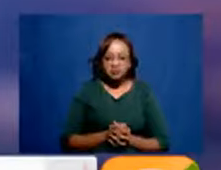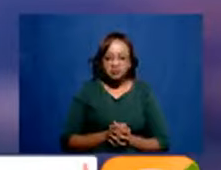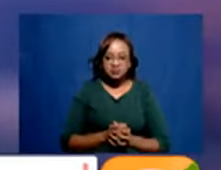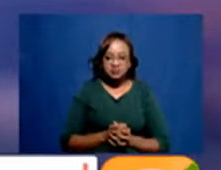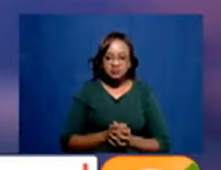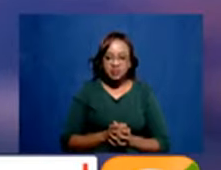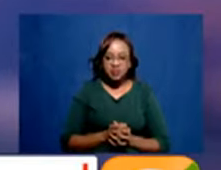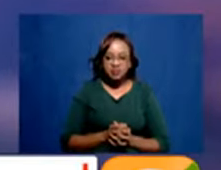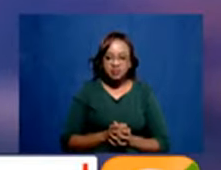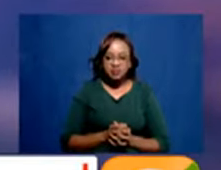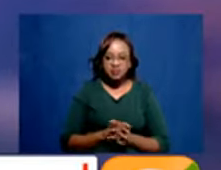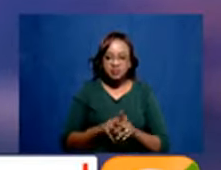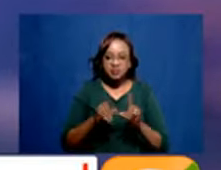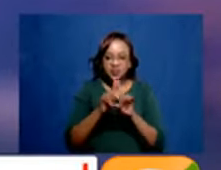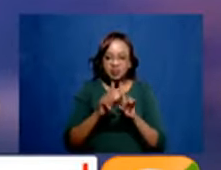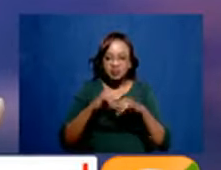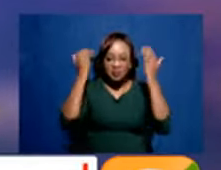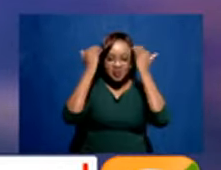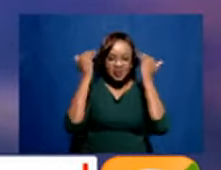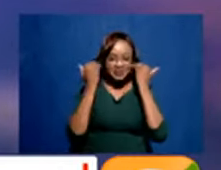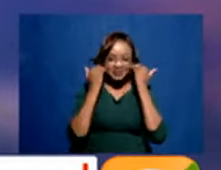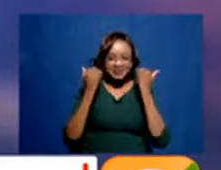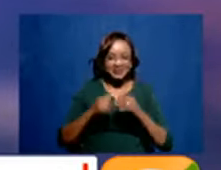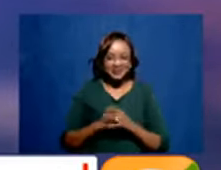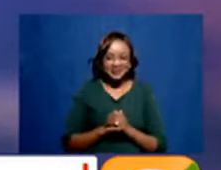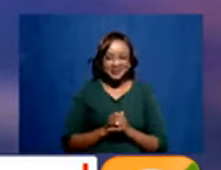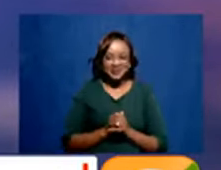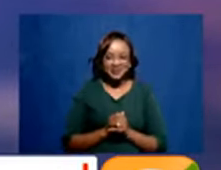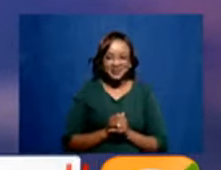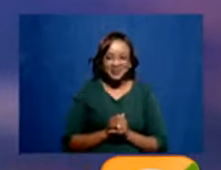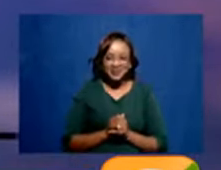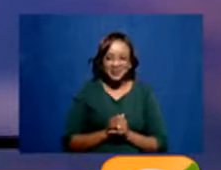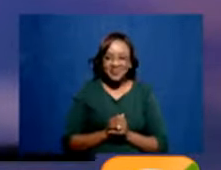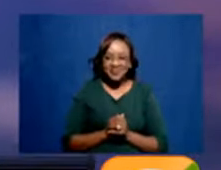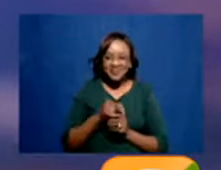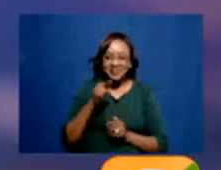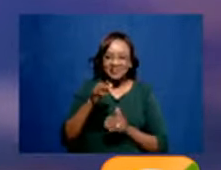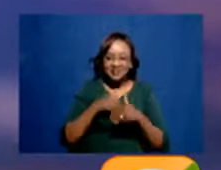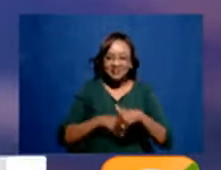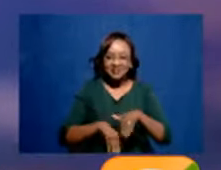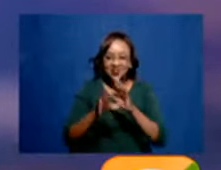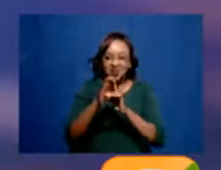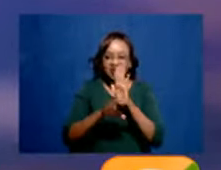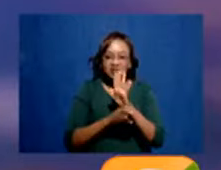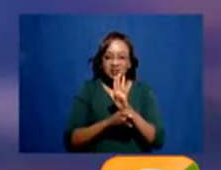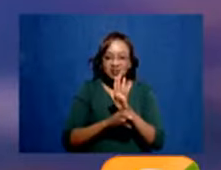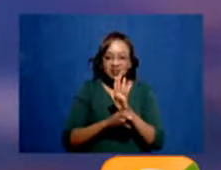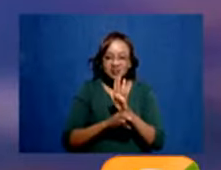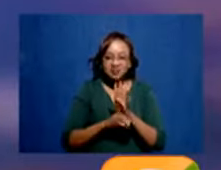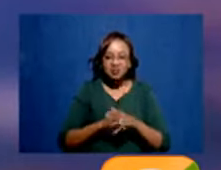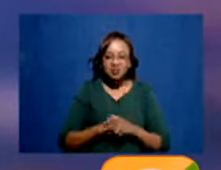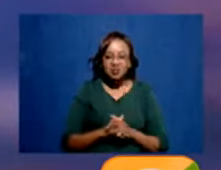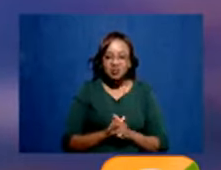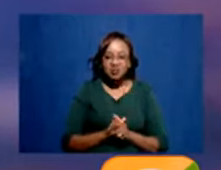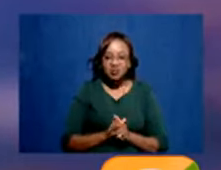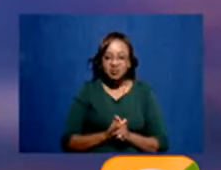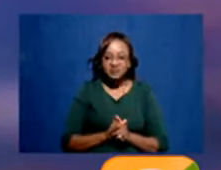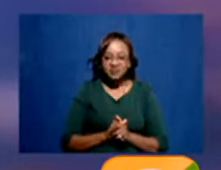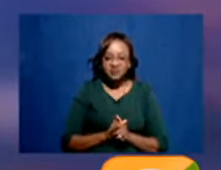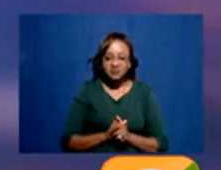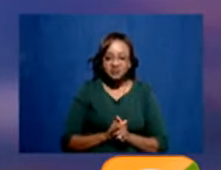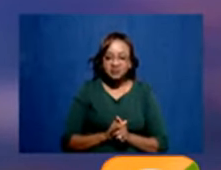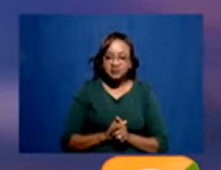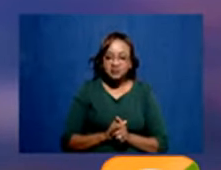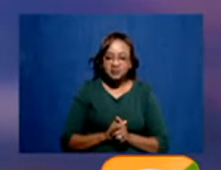The Court of Appeal did not say that this is unconstitutional. The housing levy is unconstitutional. The court was very clear.